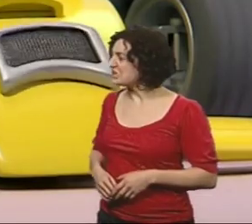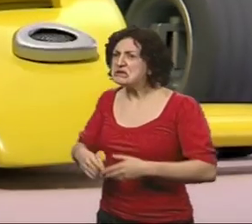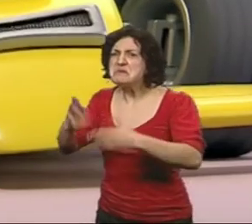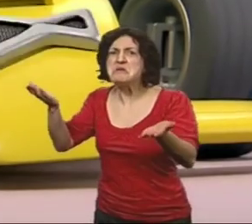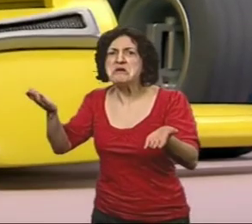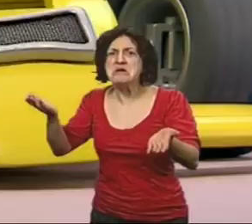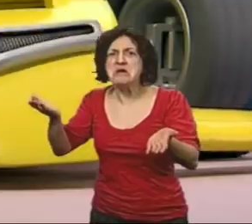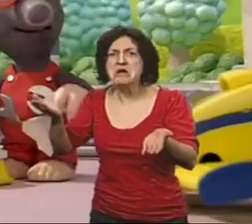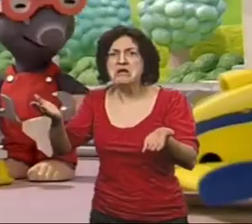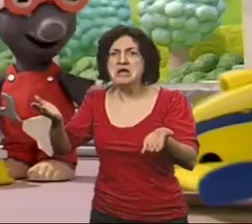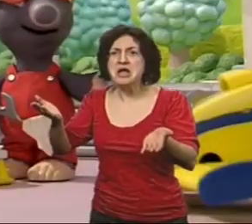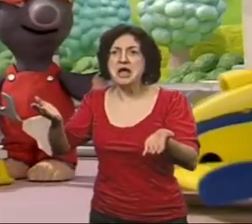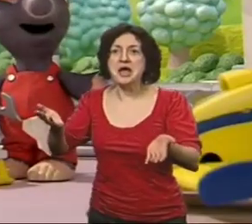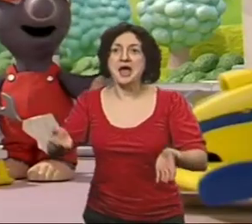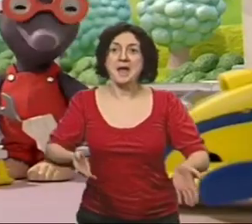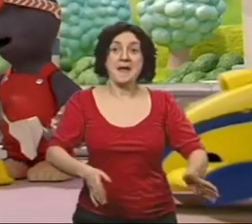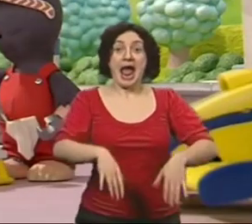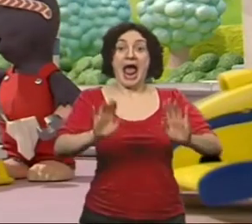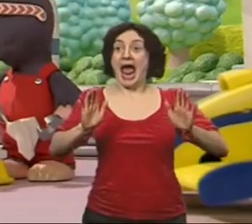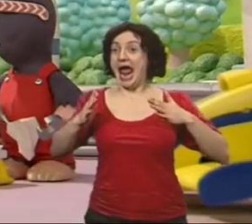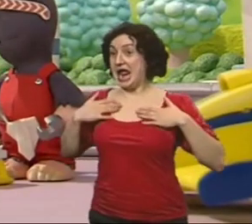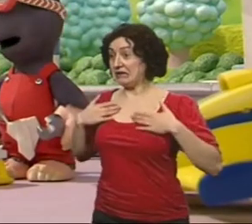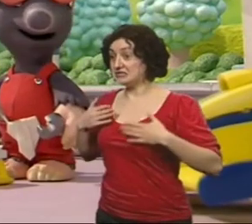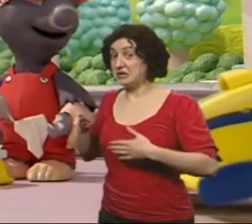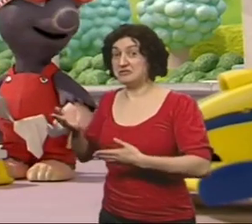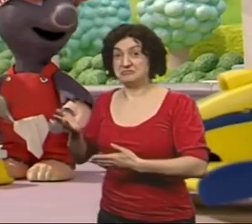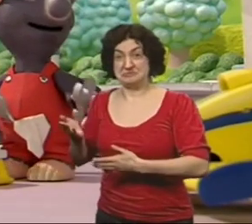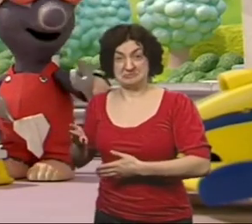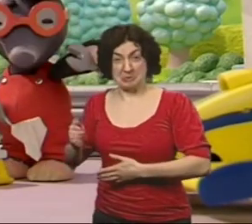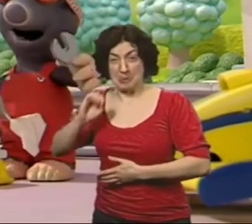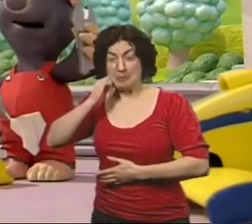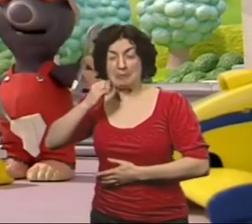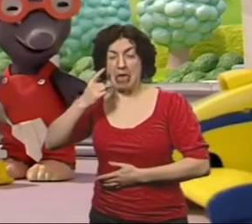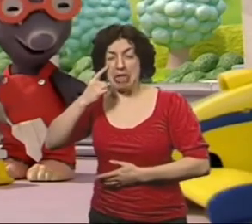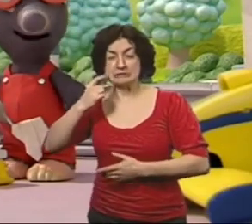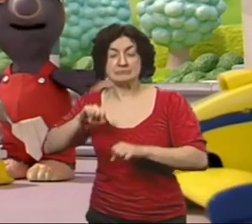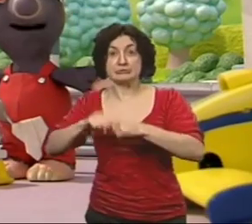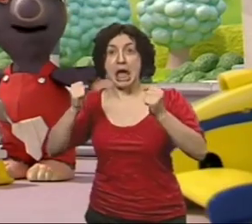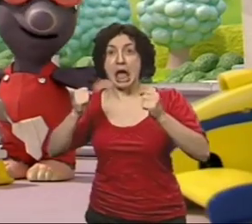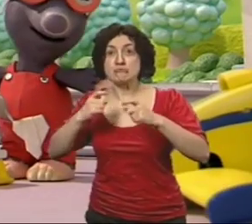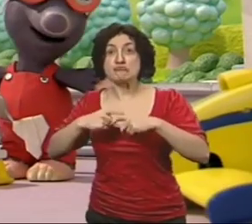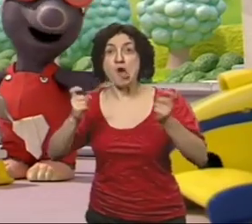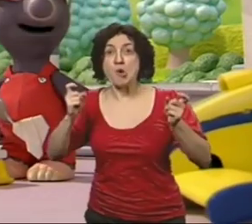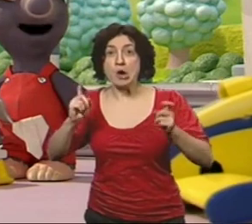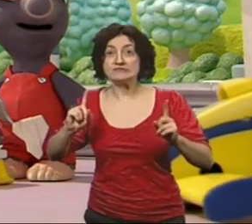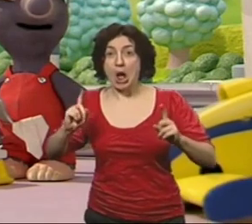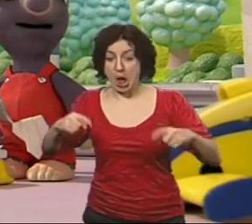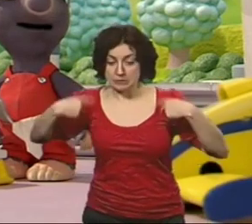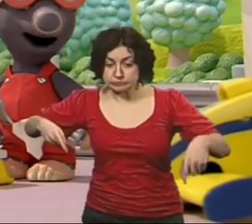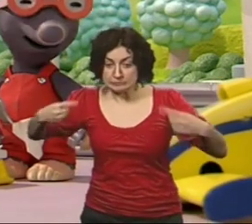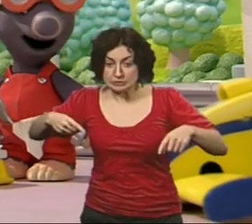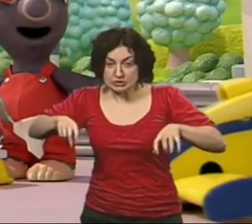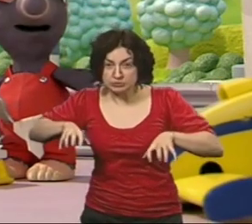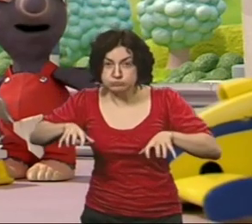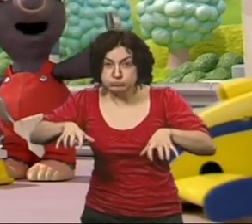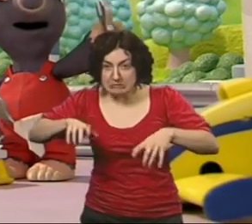What are you doing, Flash? Flash is going to attempt the record for the longest tyre mark